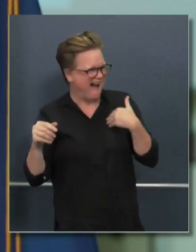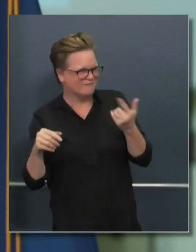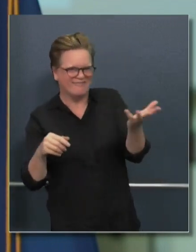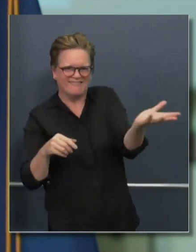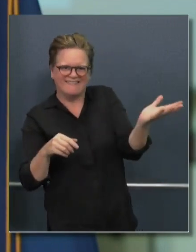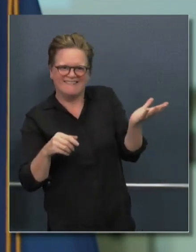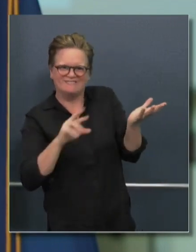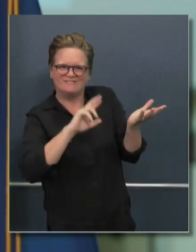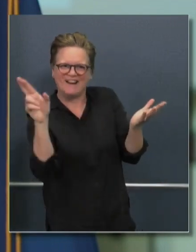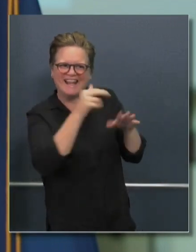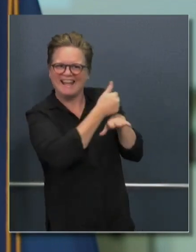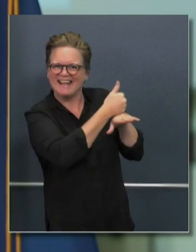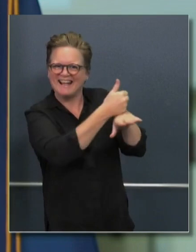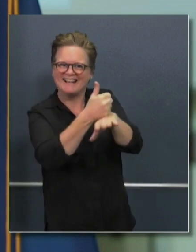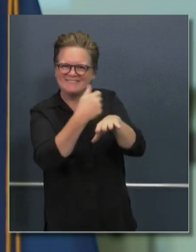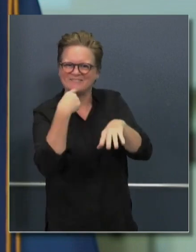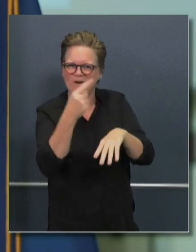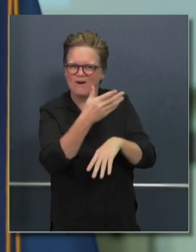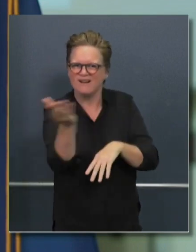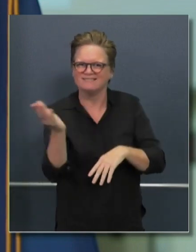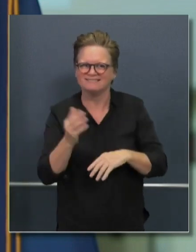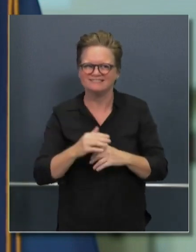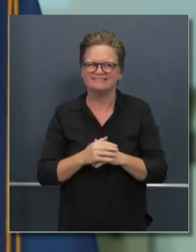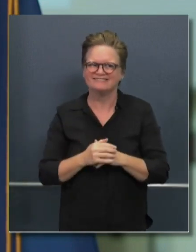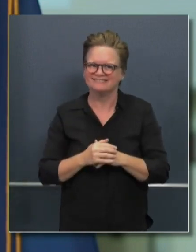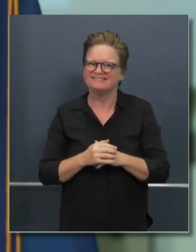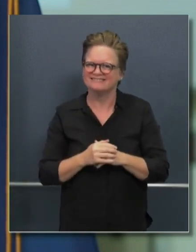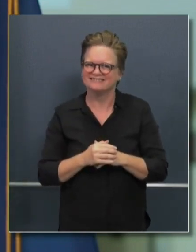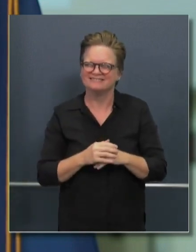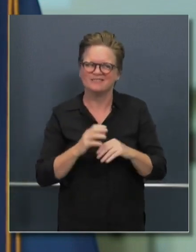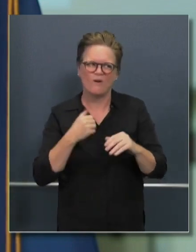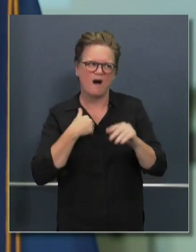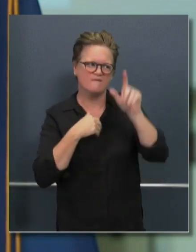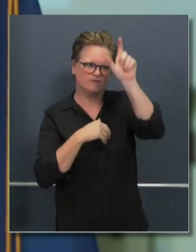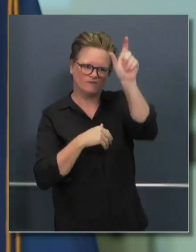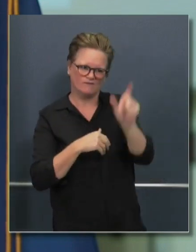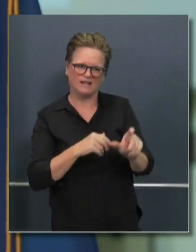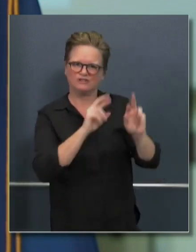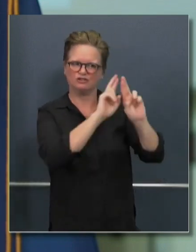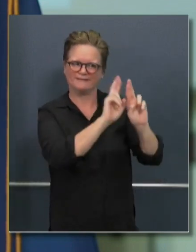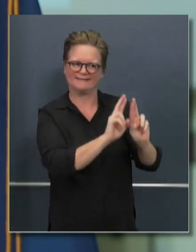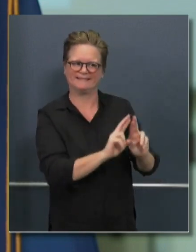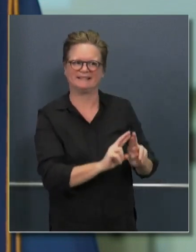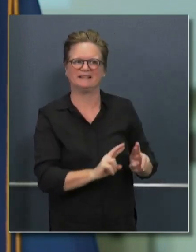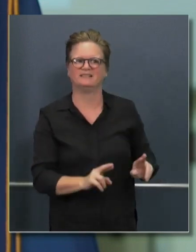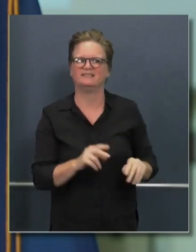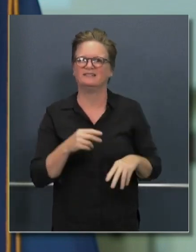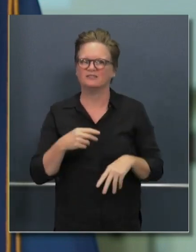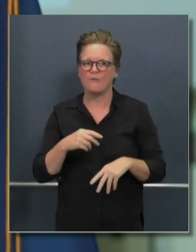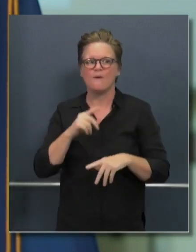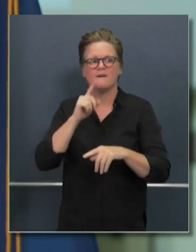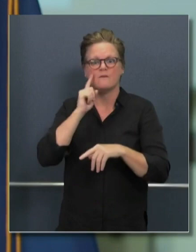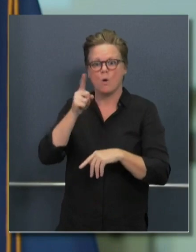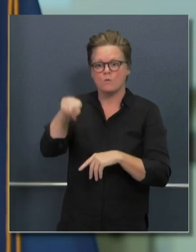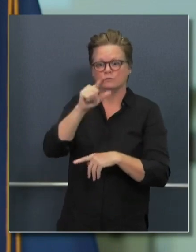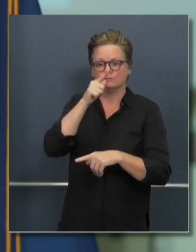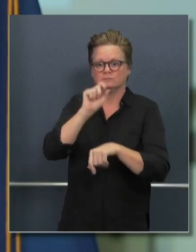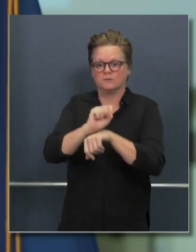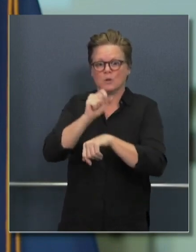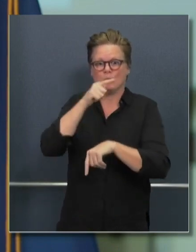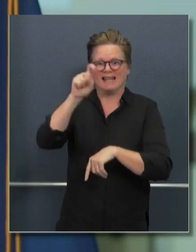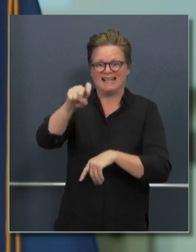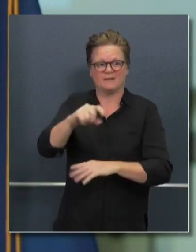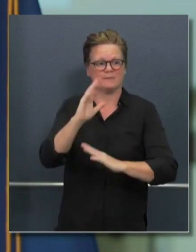of utilization of those beds. This morning it was just 27 in Orange County, San Mateo County, and